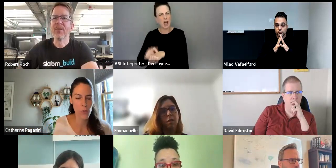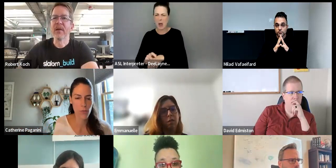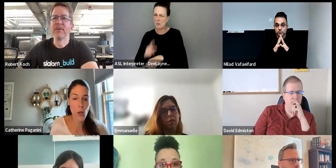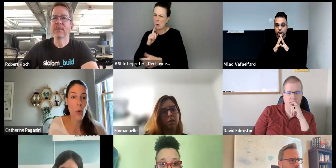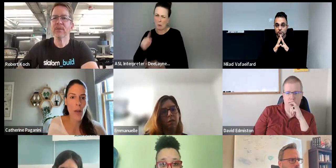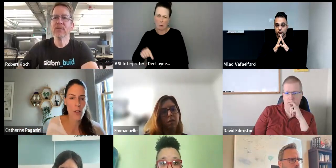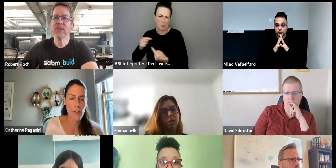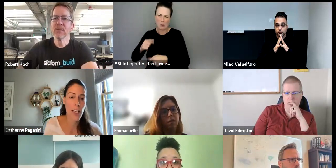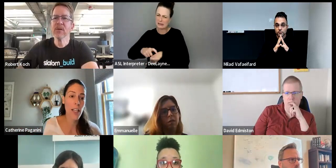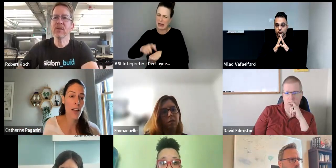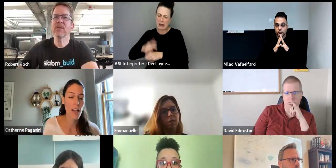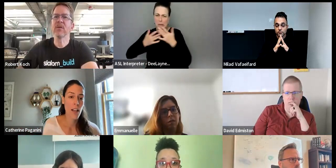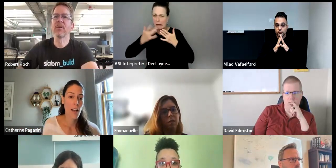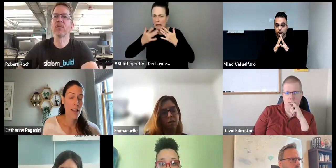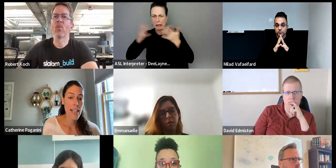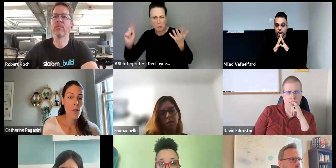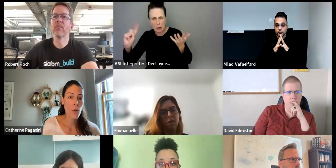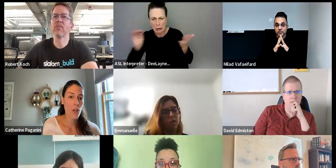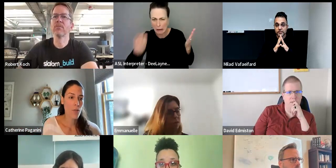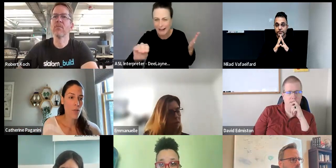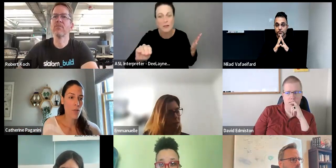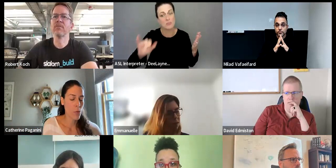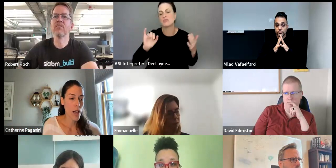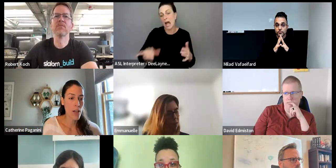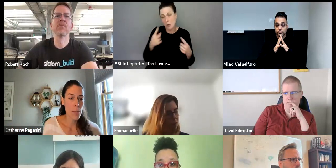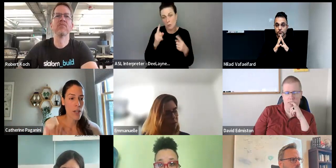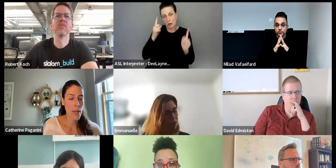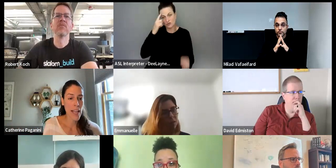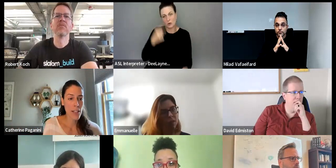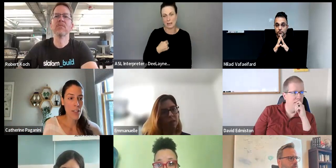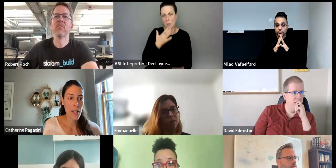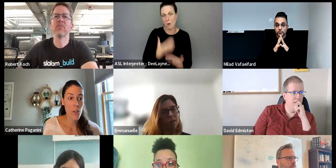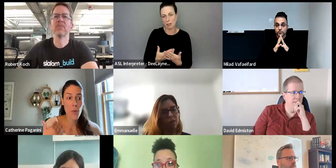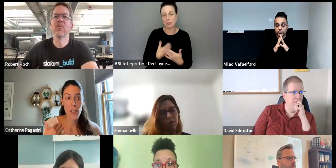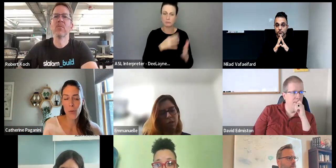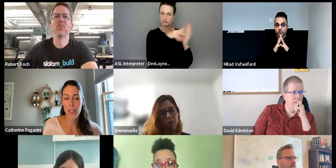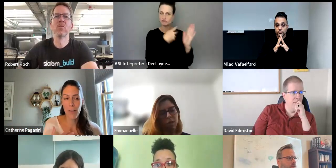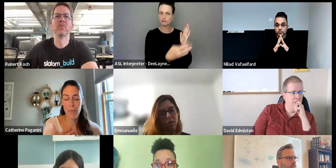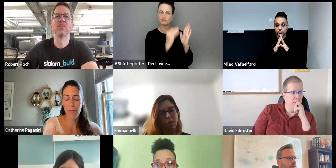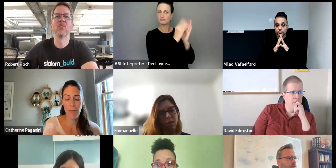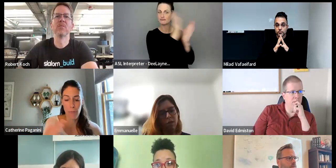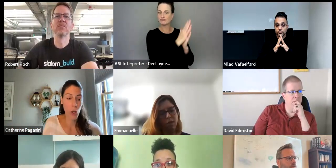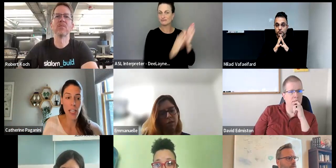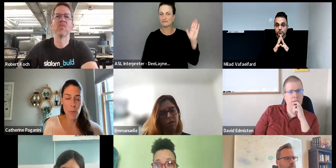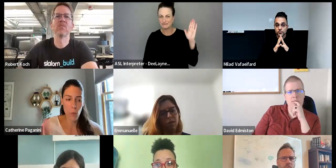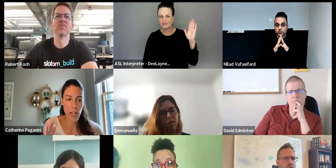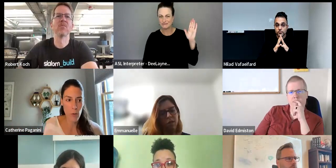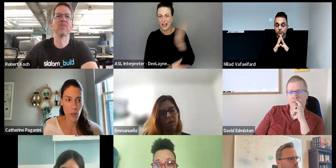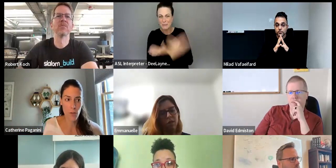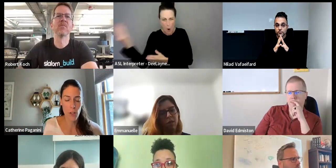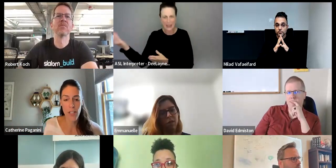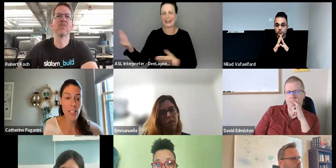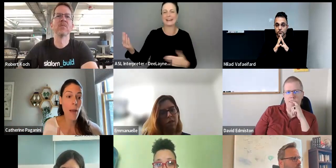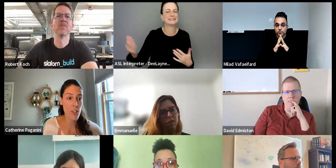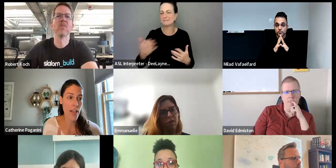and you don't know when to fit it in, that's what worked for me. Well, I put it in my calendar, and I usually do it early, but whatever